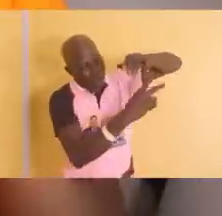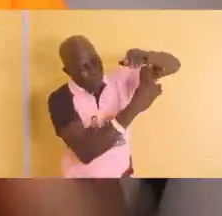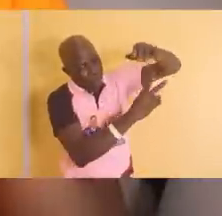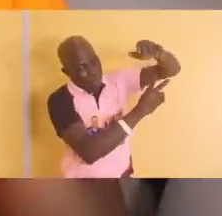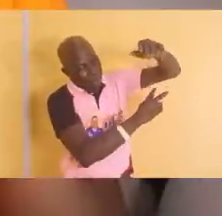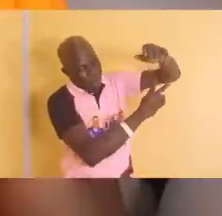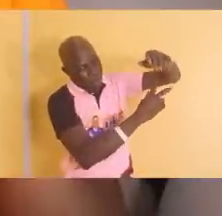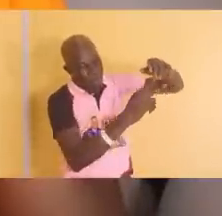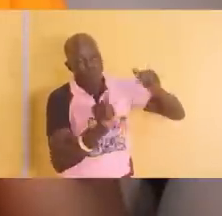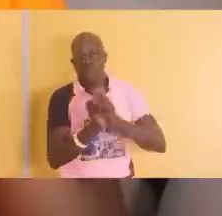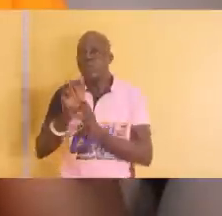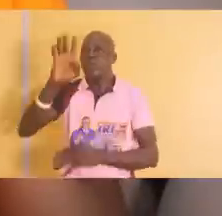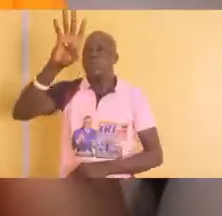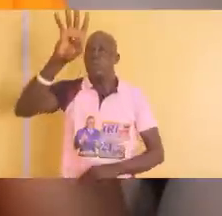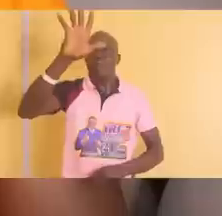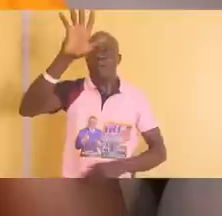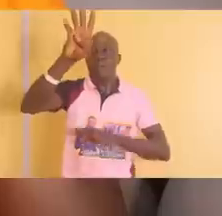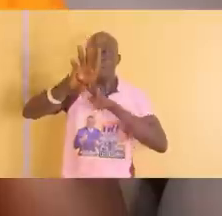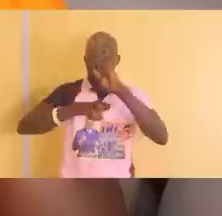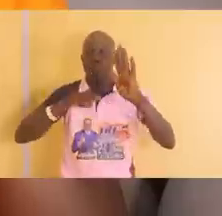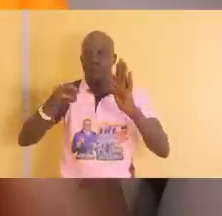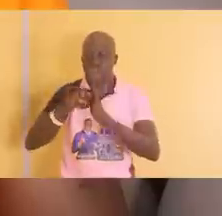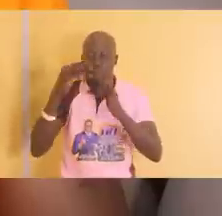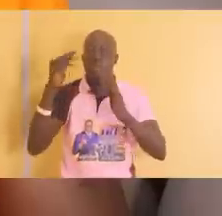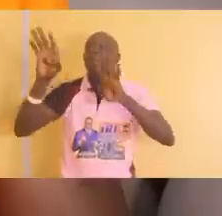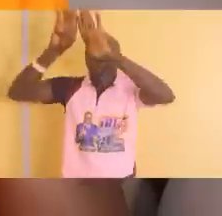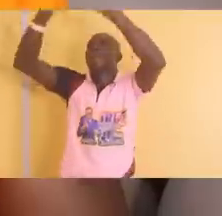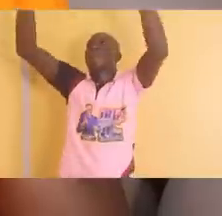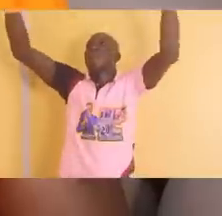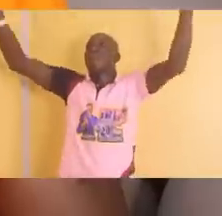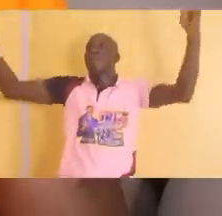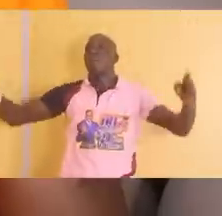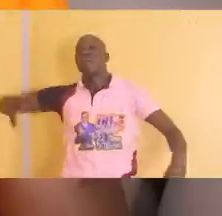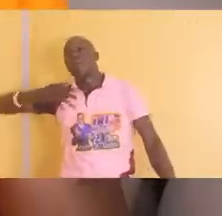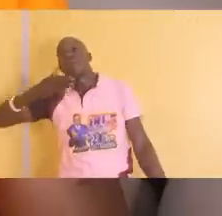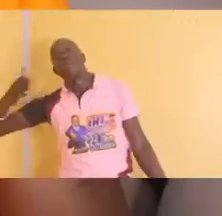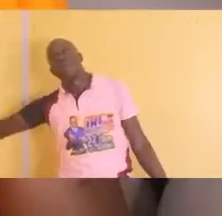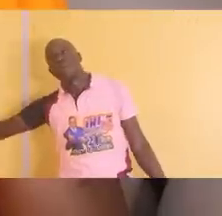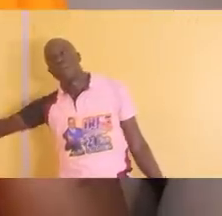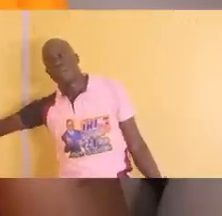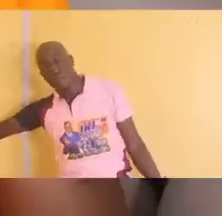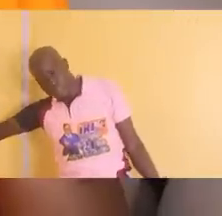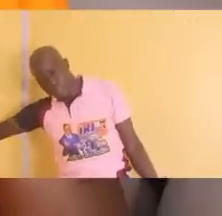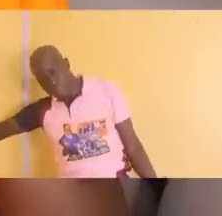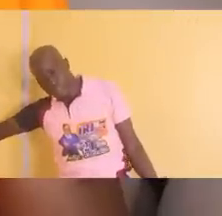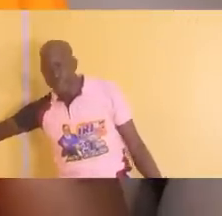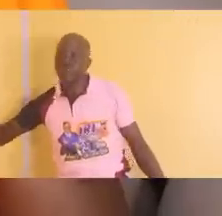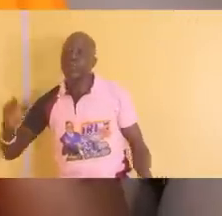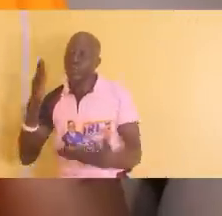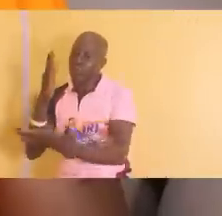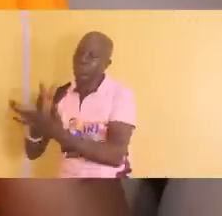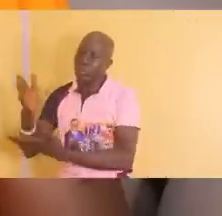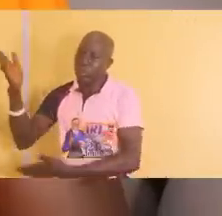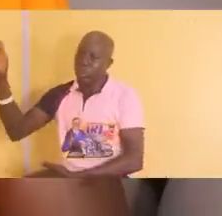4 minutes. About 4 minute drive. 5 minutes. So Ishajumaru. You will see the billboard. Lọ́wọ́ àlàáfíà. Lọ́wọ́ ọ̀tún rẹ̀. On your right side. Dúró